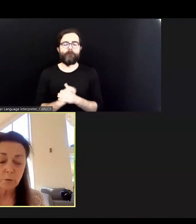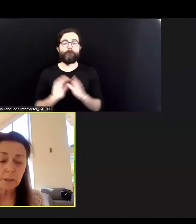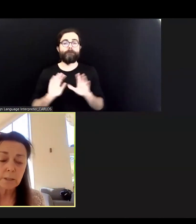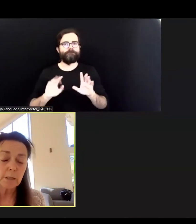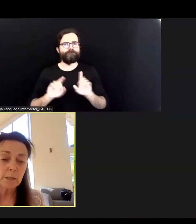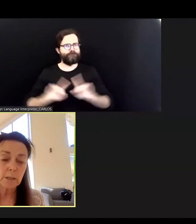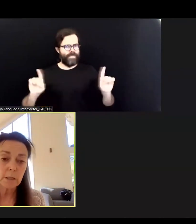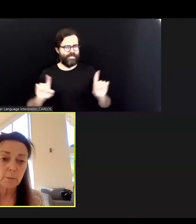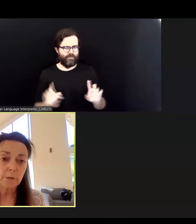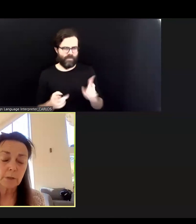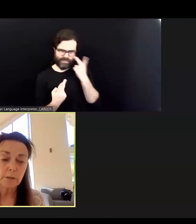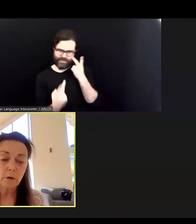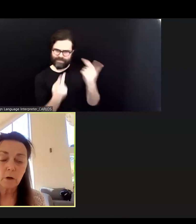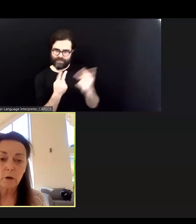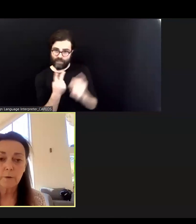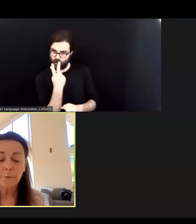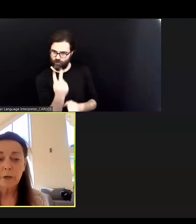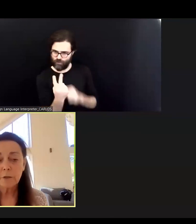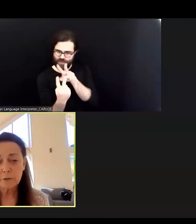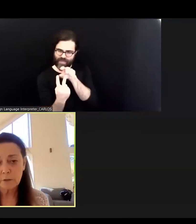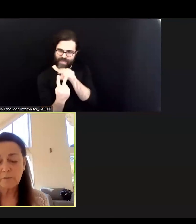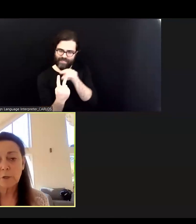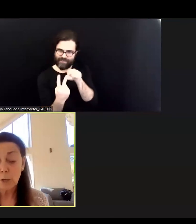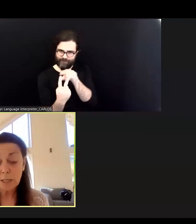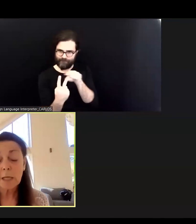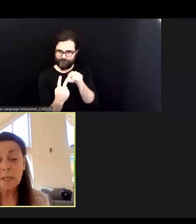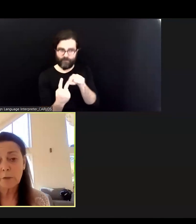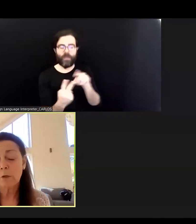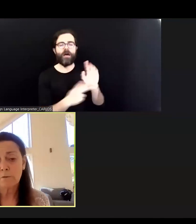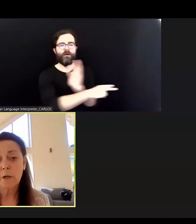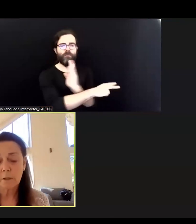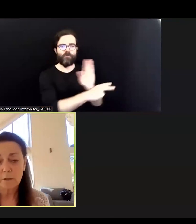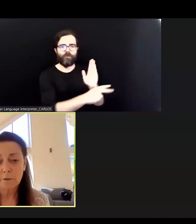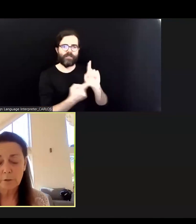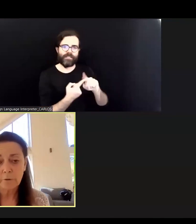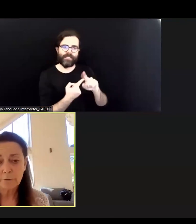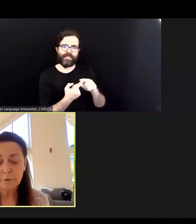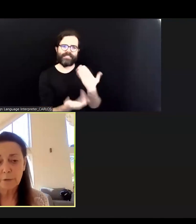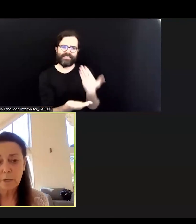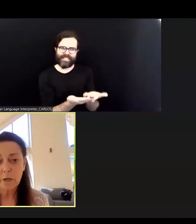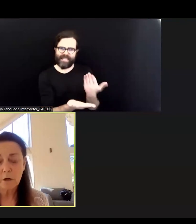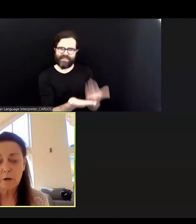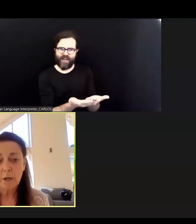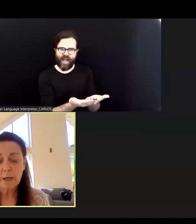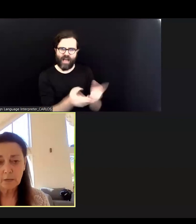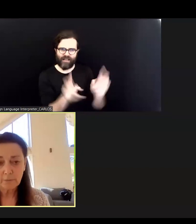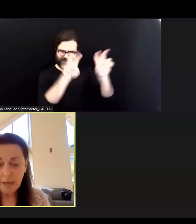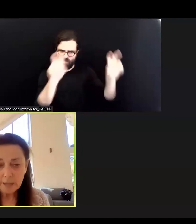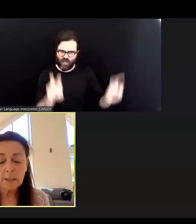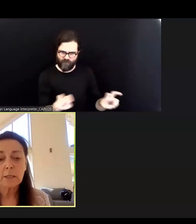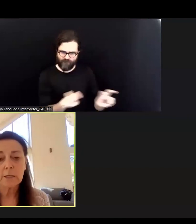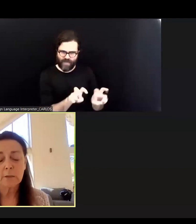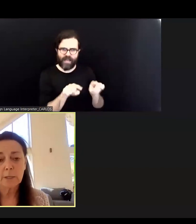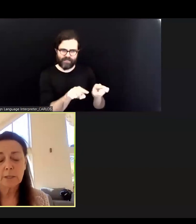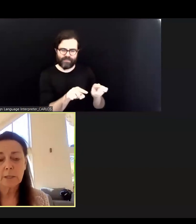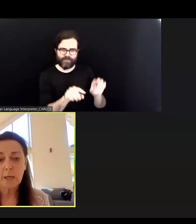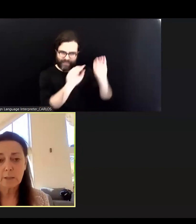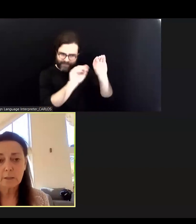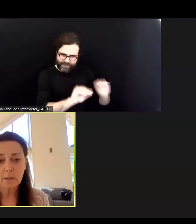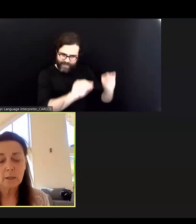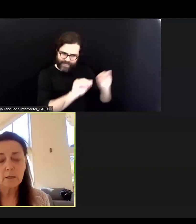everything seems to speed up a lot. But how do you see the sector of ICT